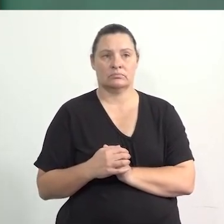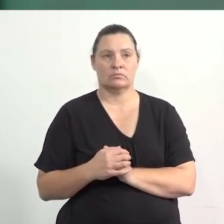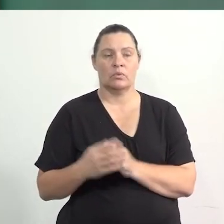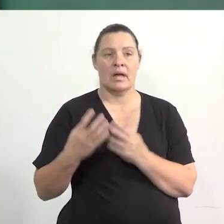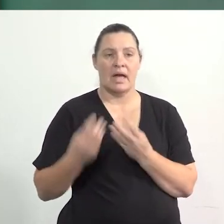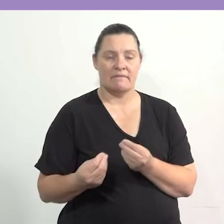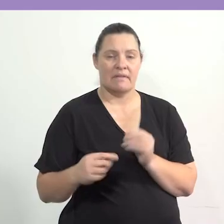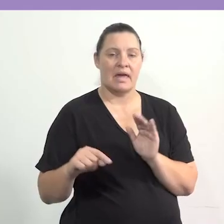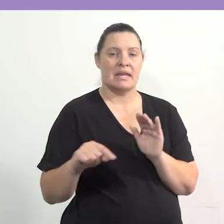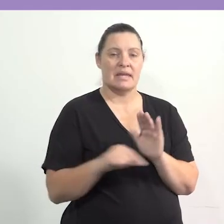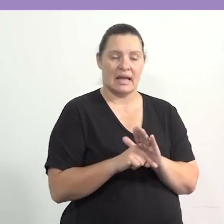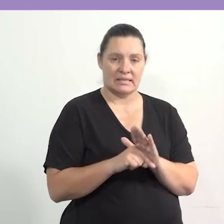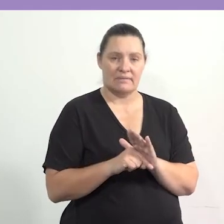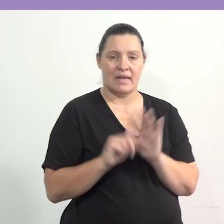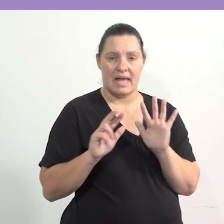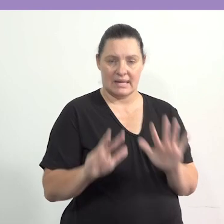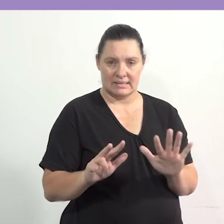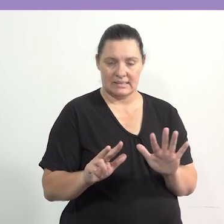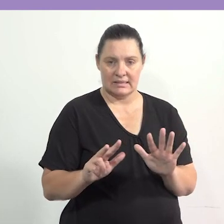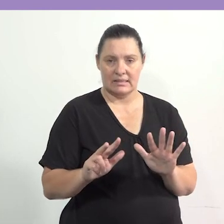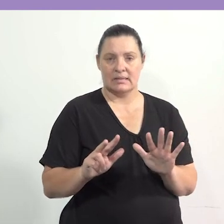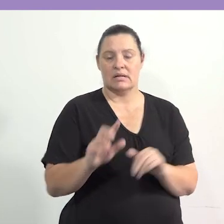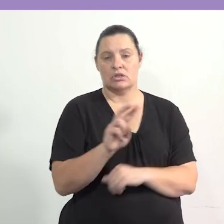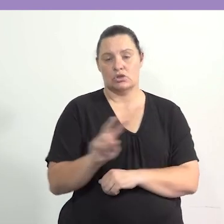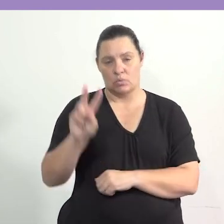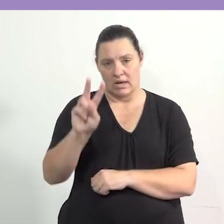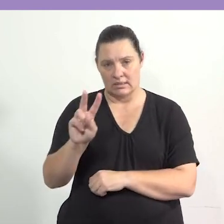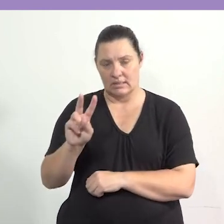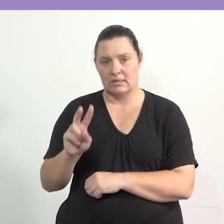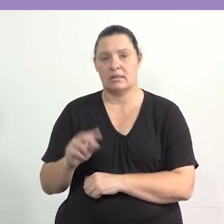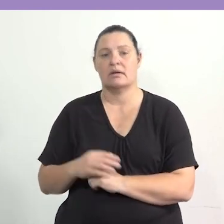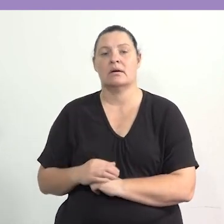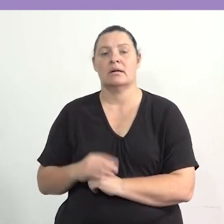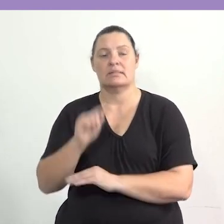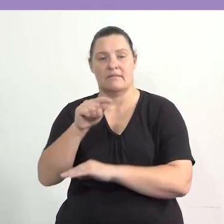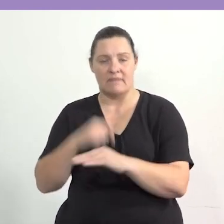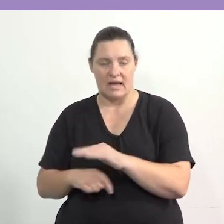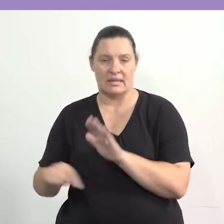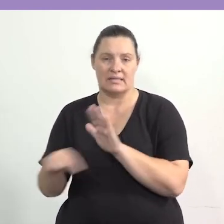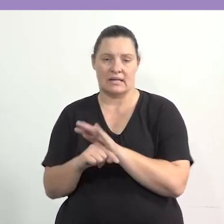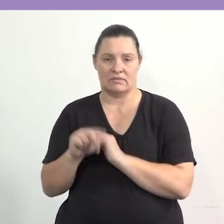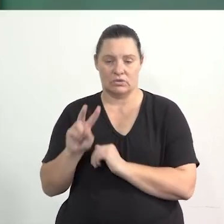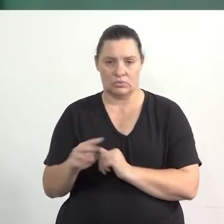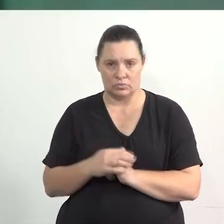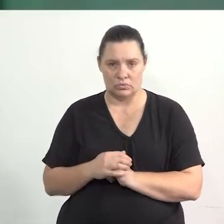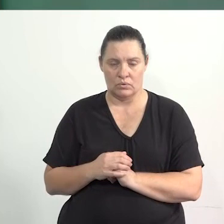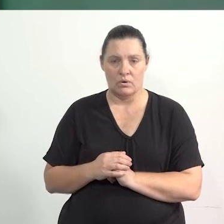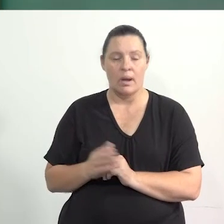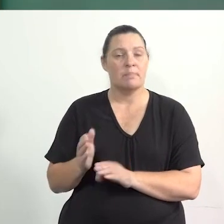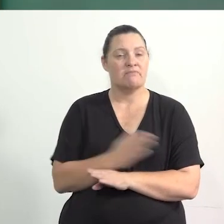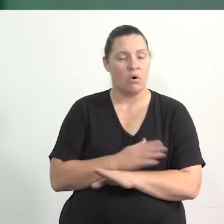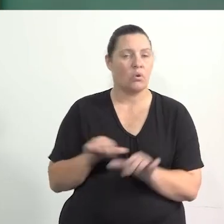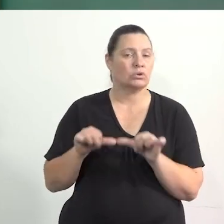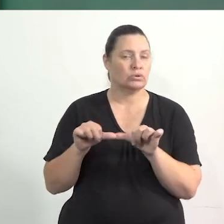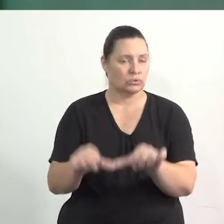Now we have a negative 8 squared divided by a negative 2. Before we can